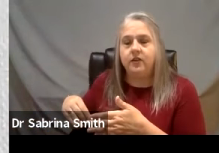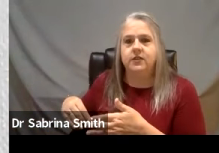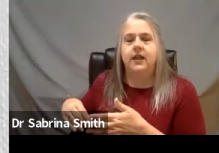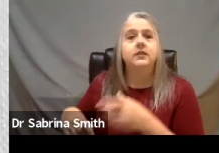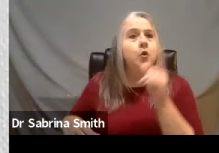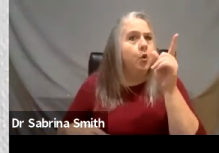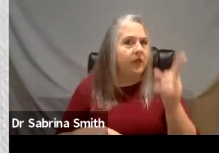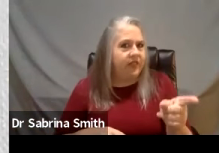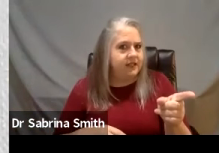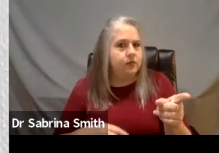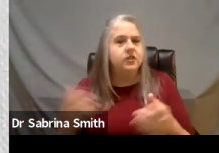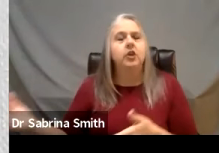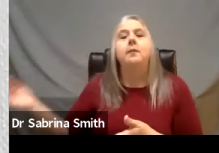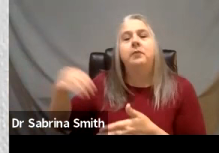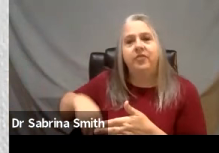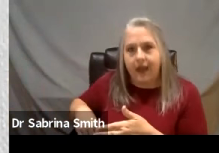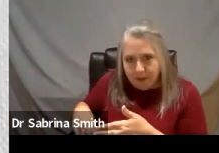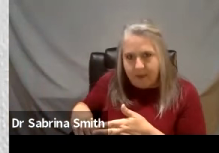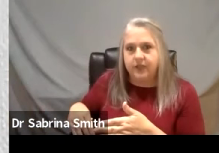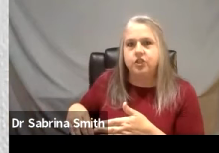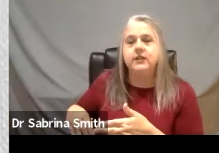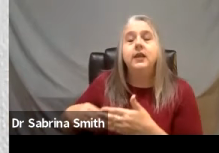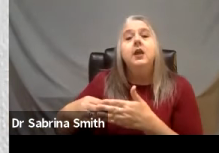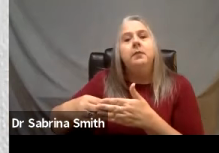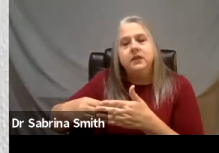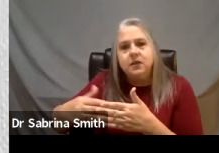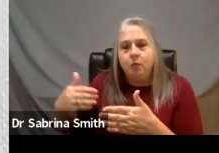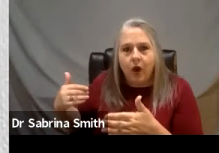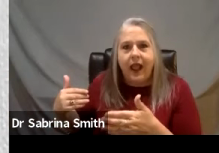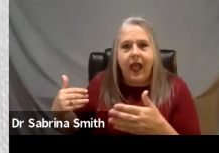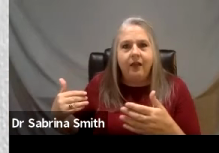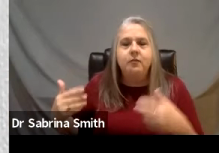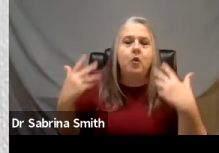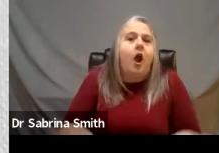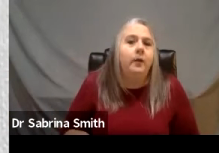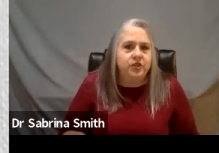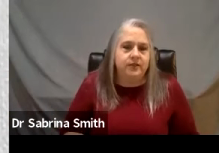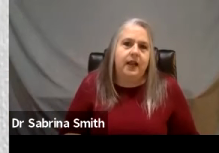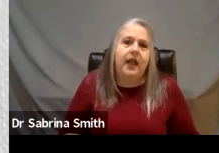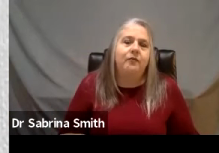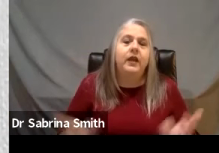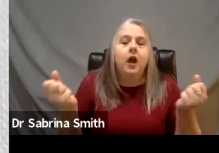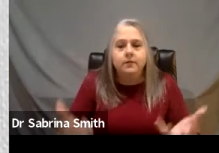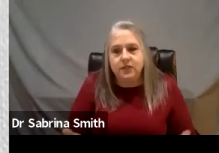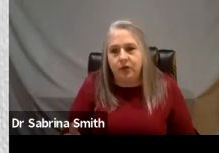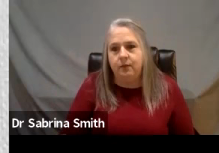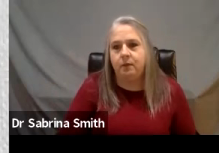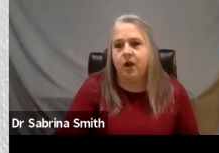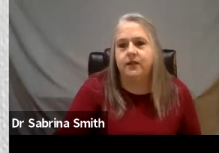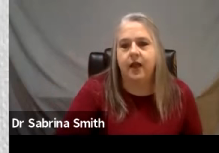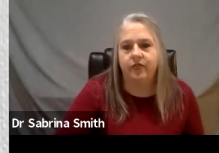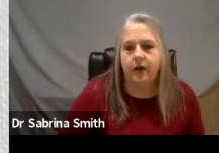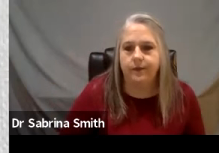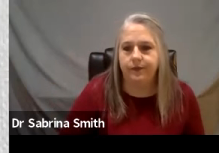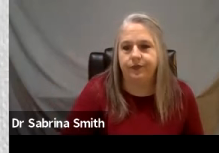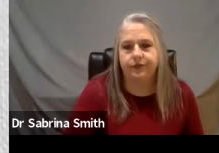That looked nice. Oh, what they did was good. I'm going to put that in my bag of tricks, because the more I have, the more options that I have when it comes to putting my product